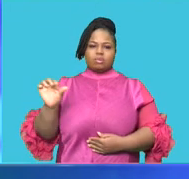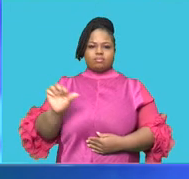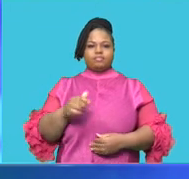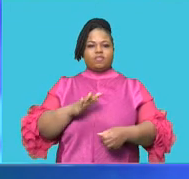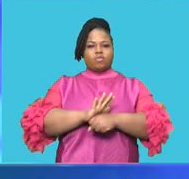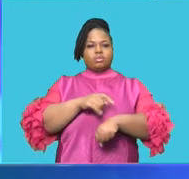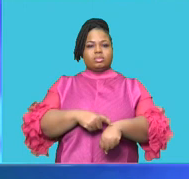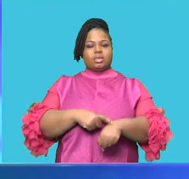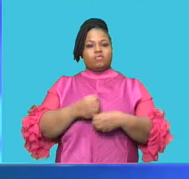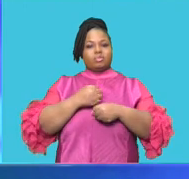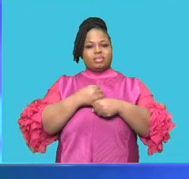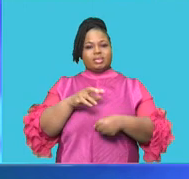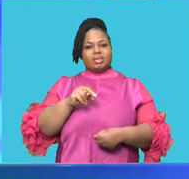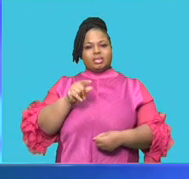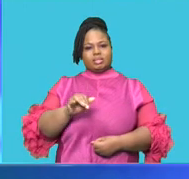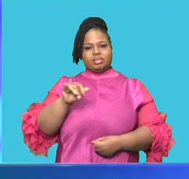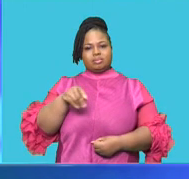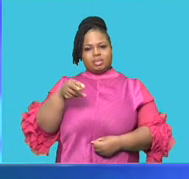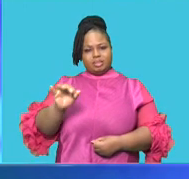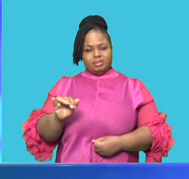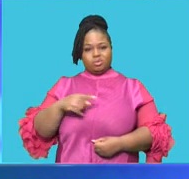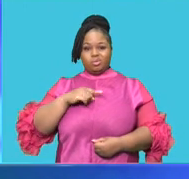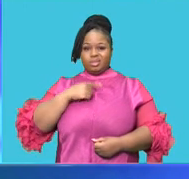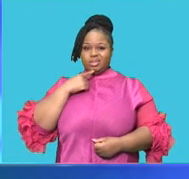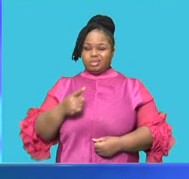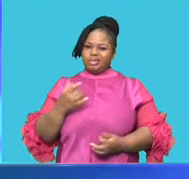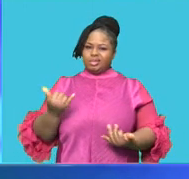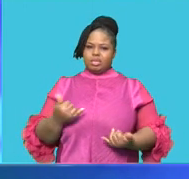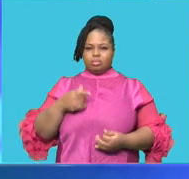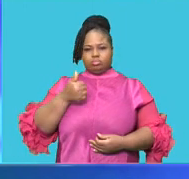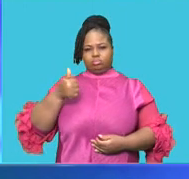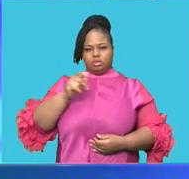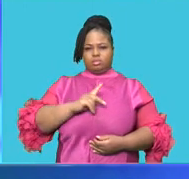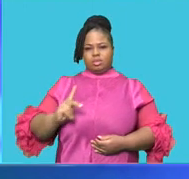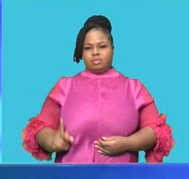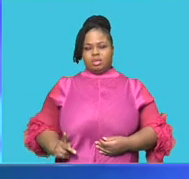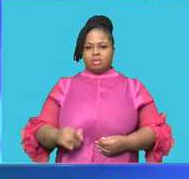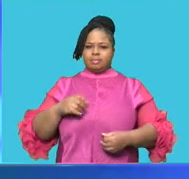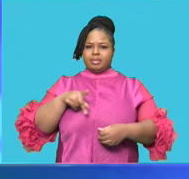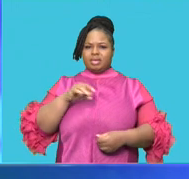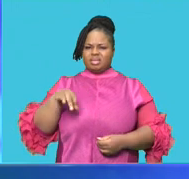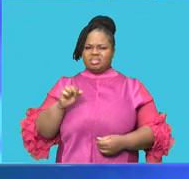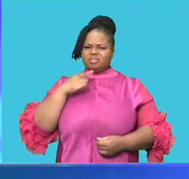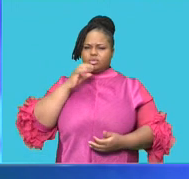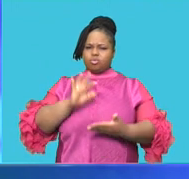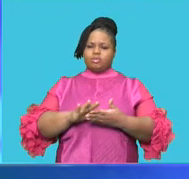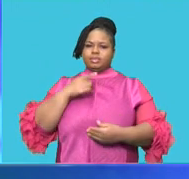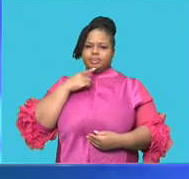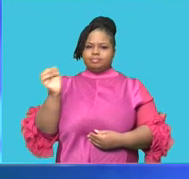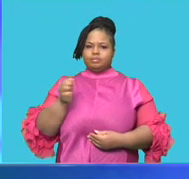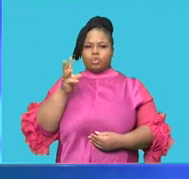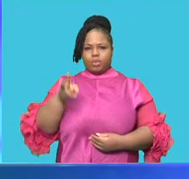ngaphansi komkhankaso we-Nasi Ispani beveza izinsolo zokuthi undunankulu wase Goli uPanyaza Lesufi wabathembisa